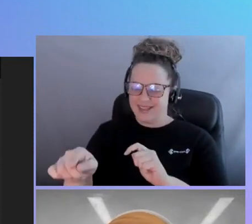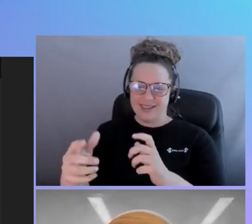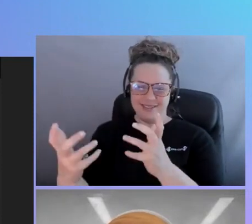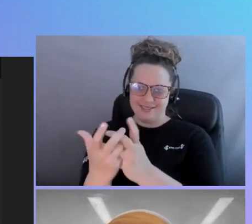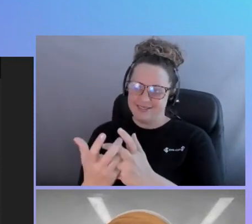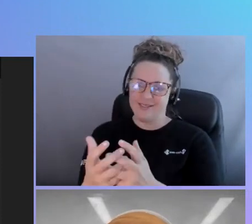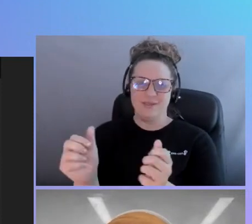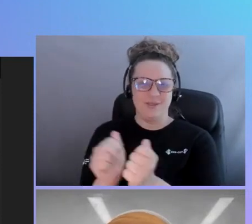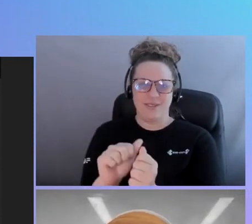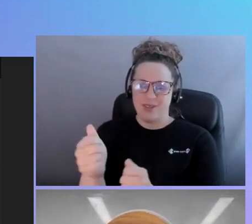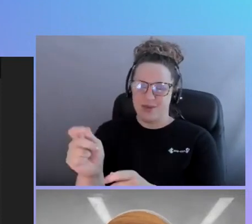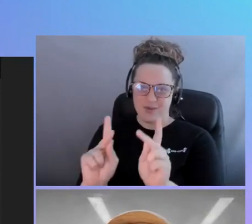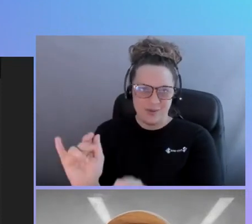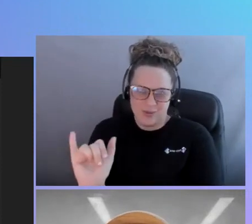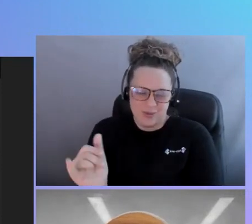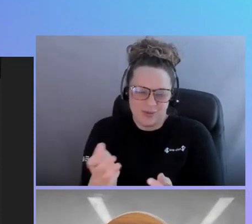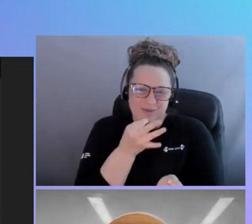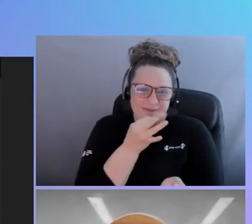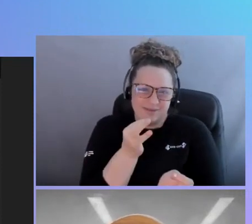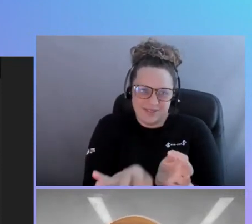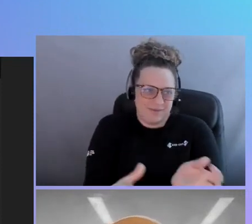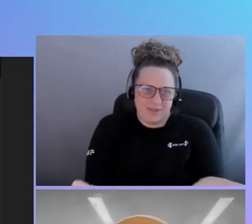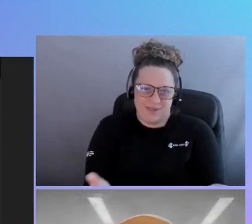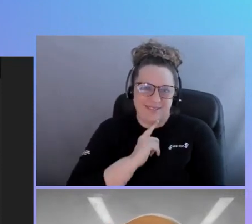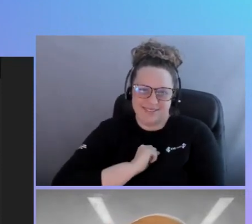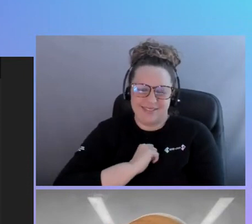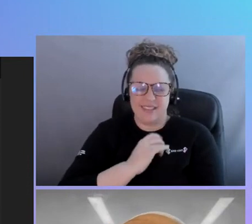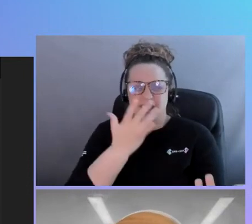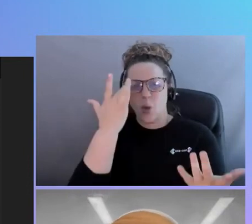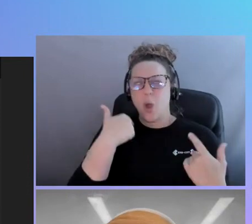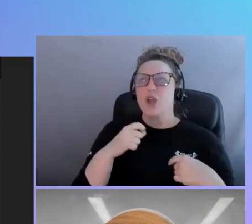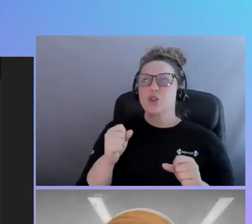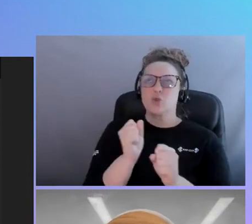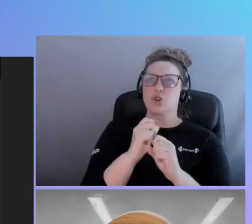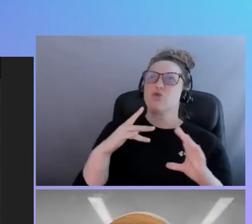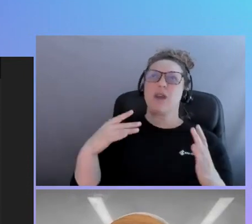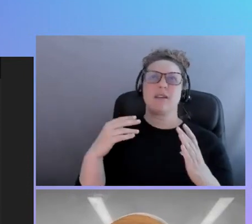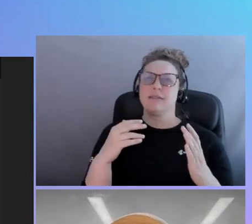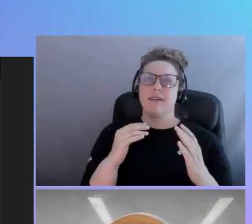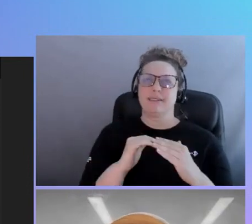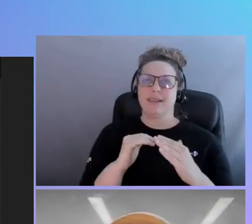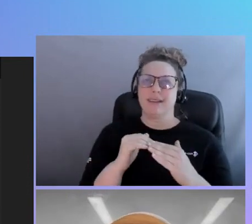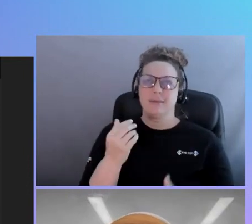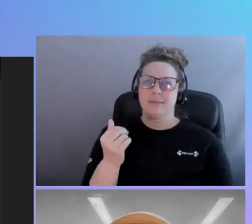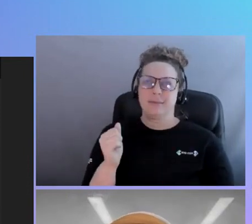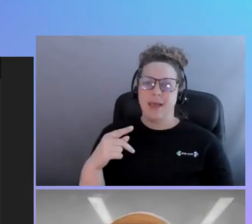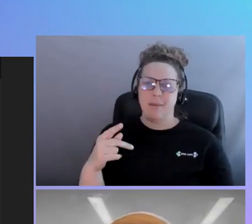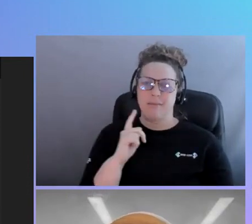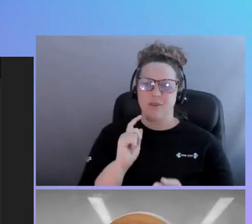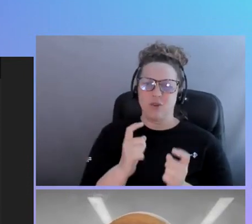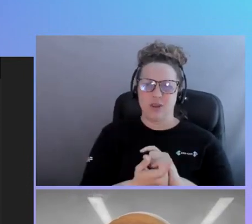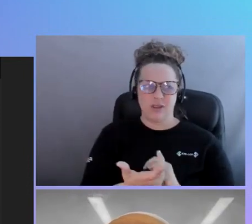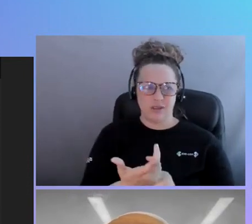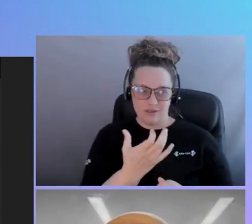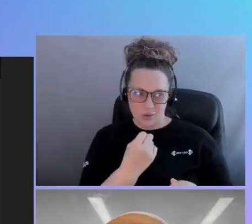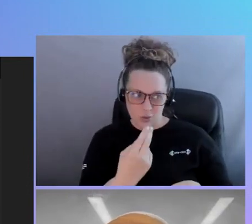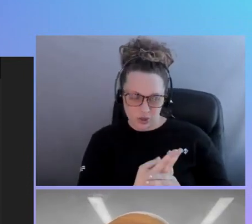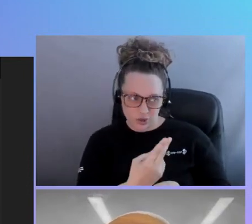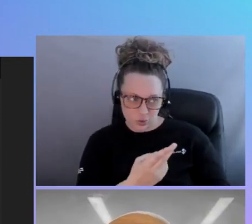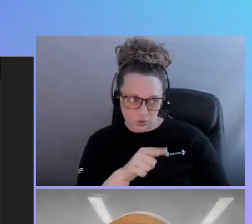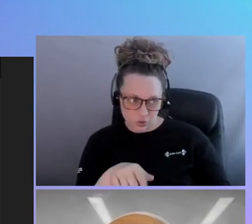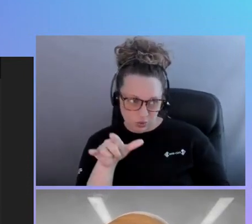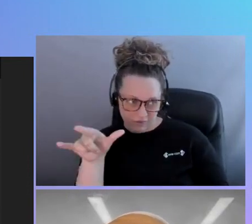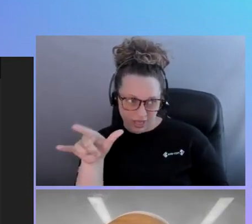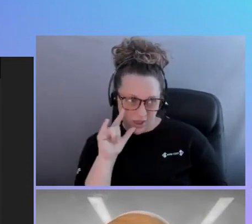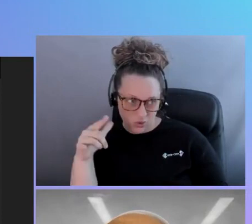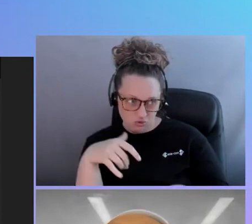So when someone says, why should we create adaptive apps? I just tell them, do you want your users to fly or